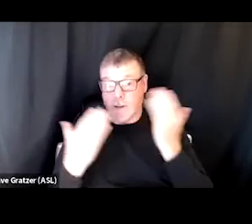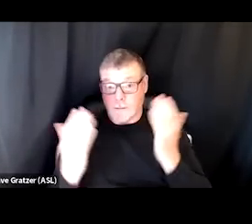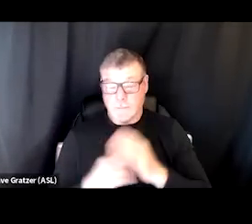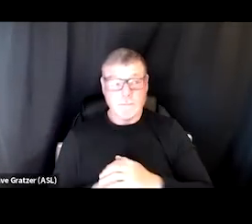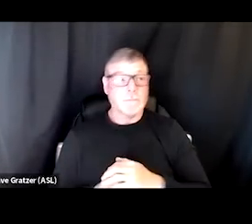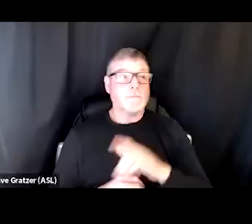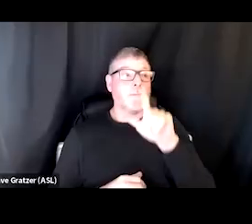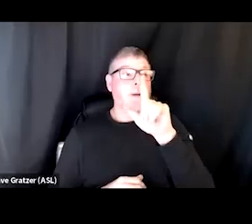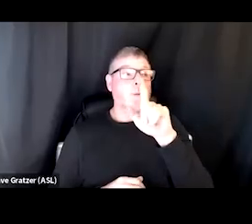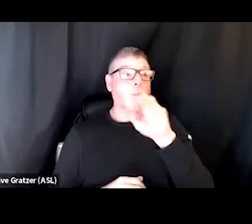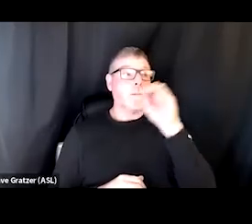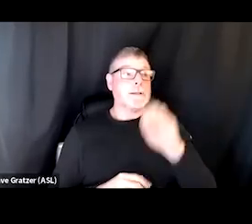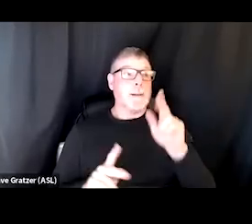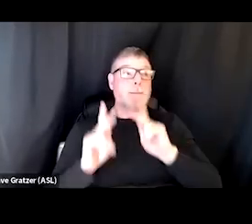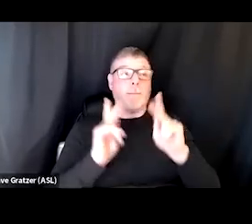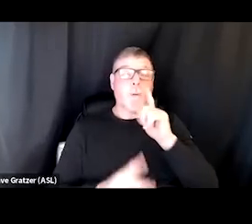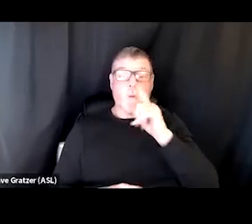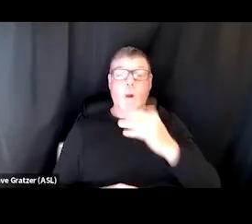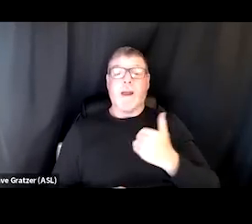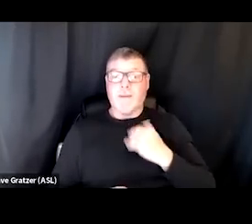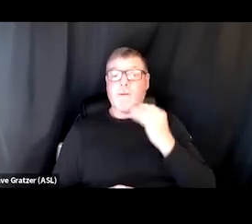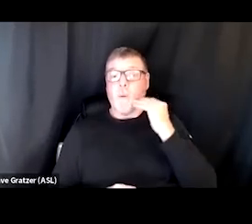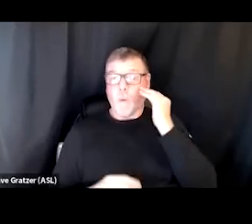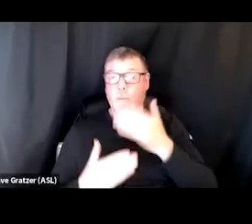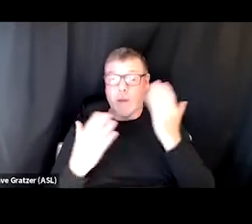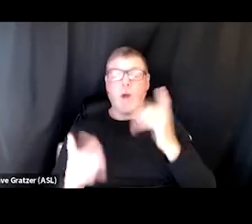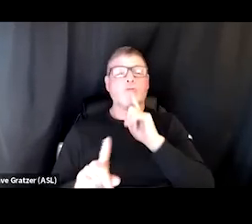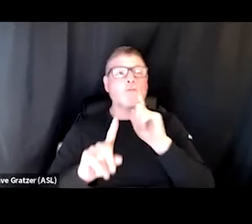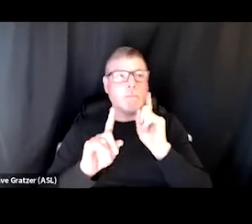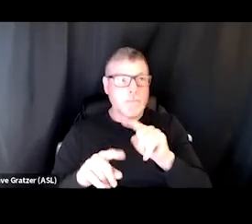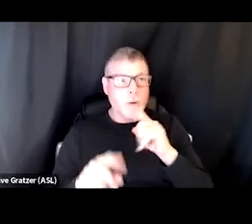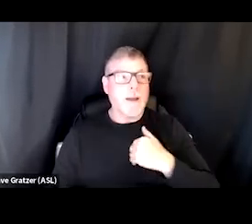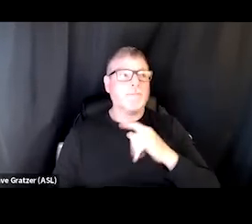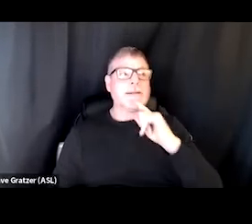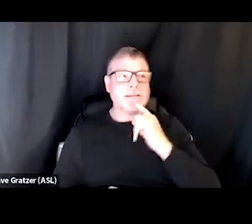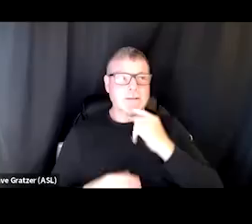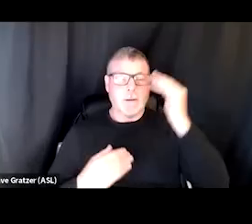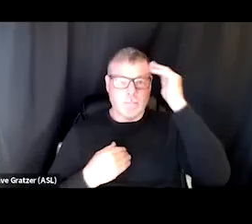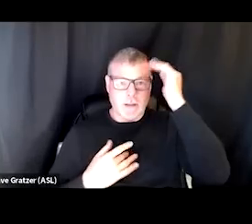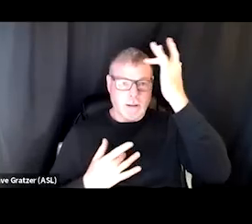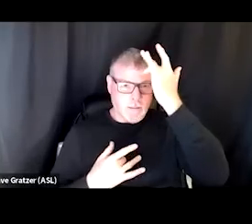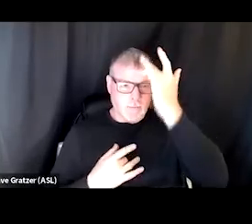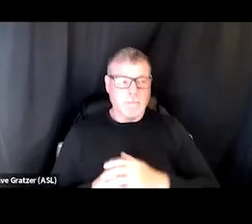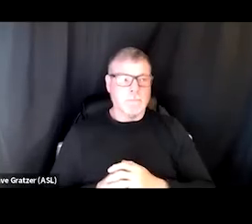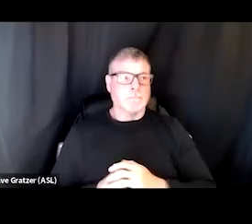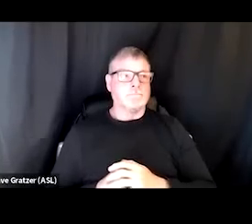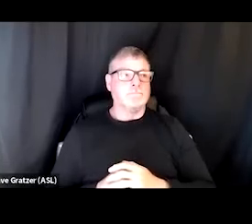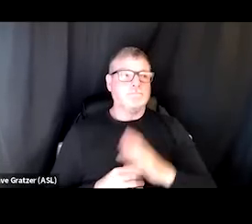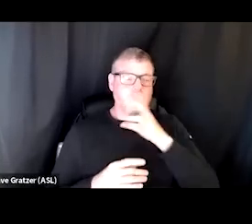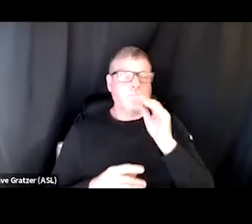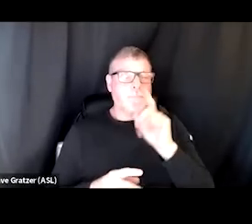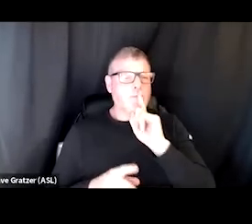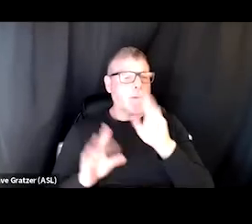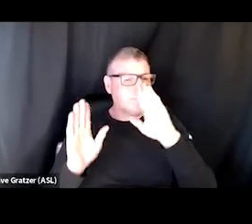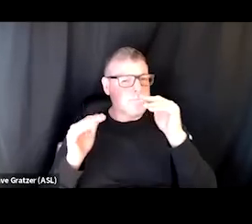know that 21% of people experiencing homelessness have reported having a serious mental illness. And it's really important that we focus on the